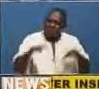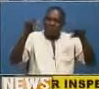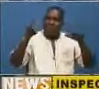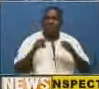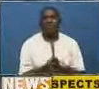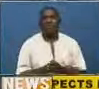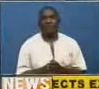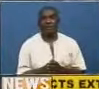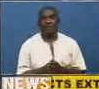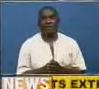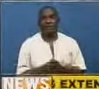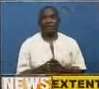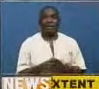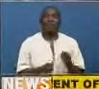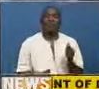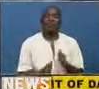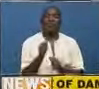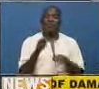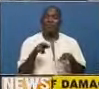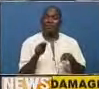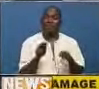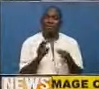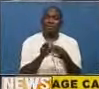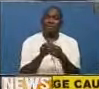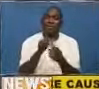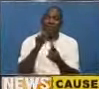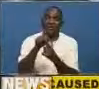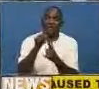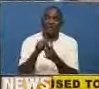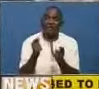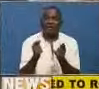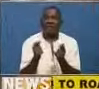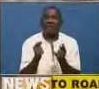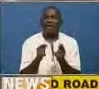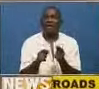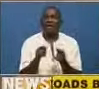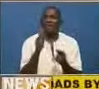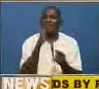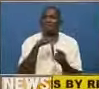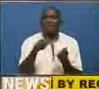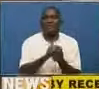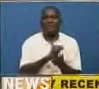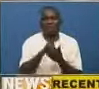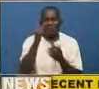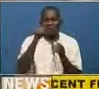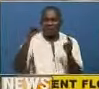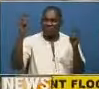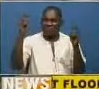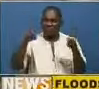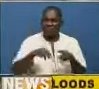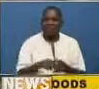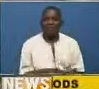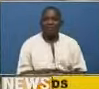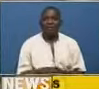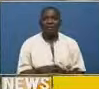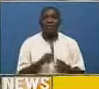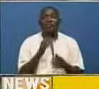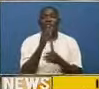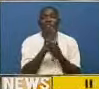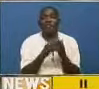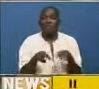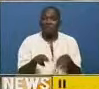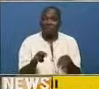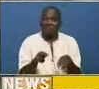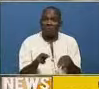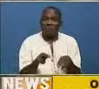heavy. Most of the roads linking the township are currently unmotorable due to torrential rains. Even though some of the